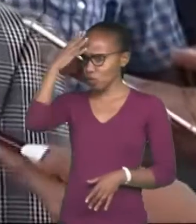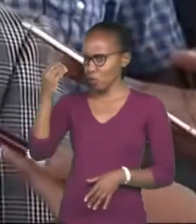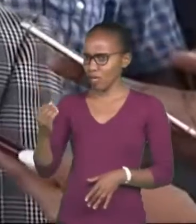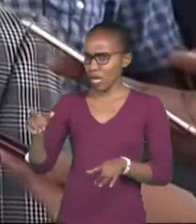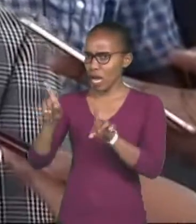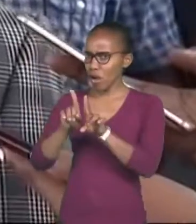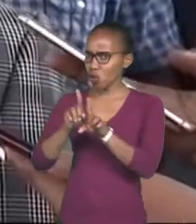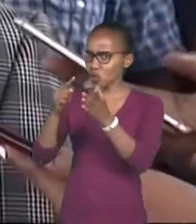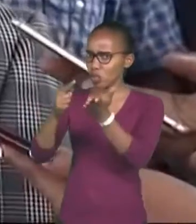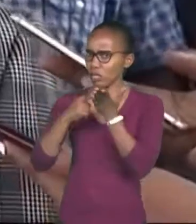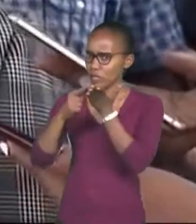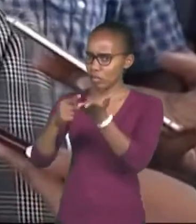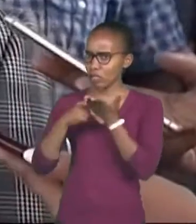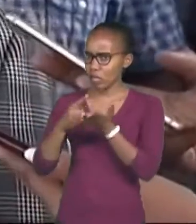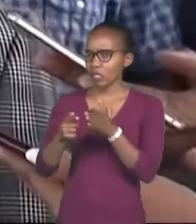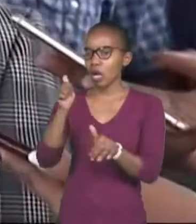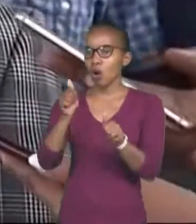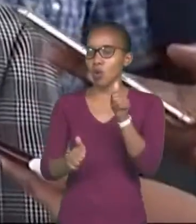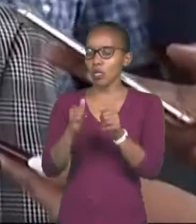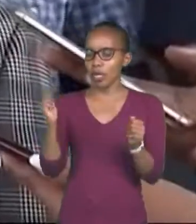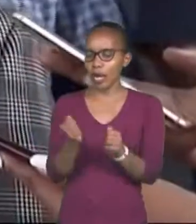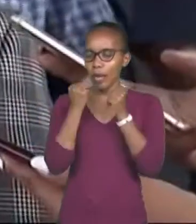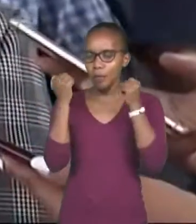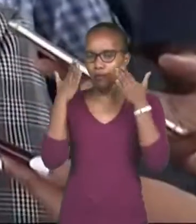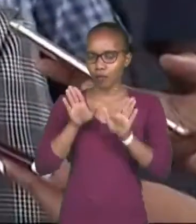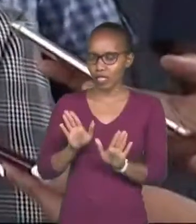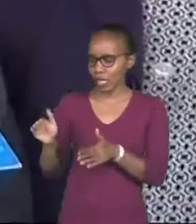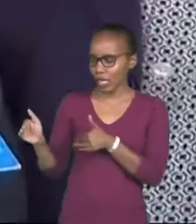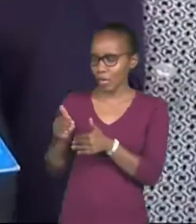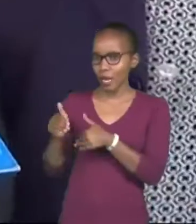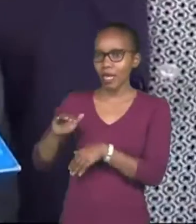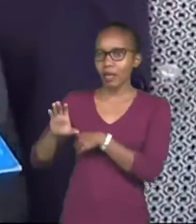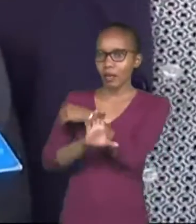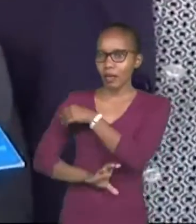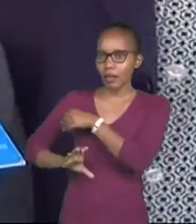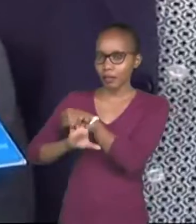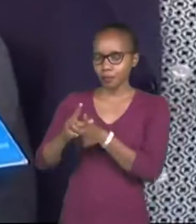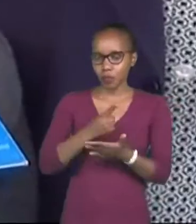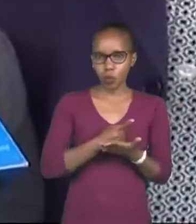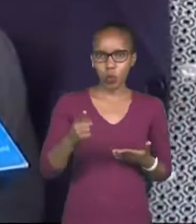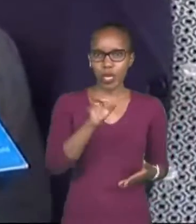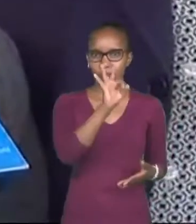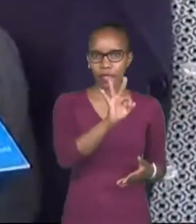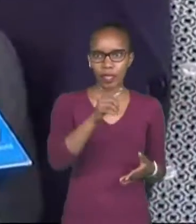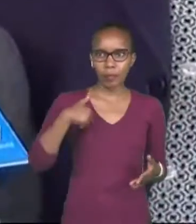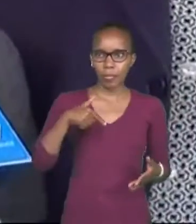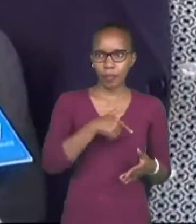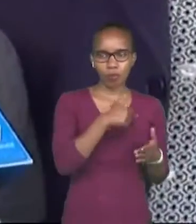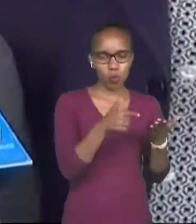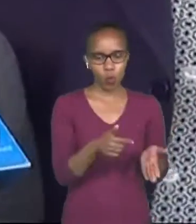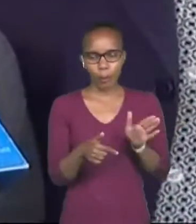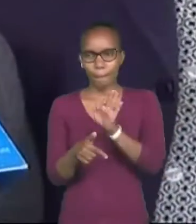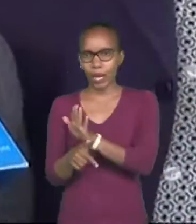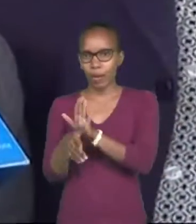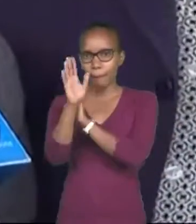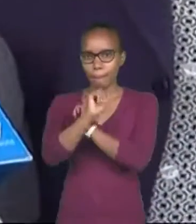the discussions that they held in the neighboring country. After 3 weeks, we are going to go back to His Excellency the President Uhuru